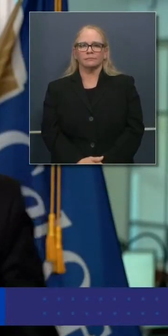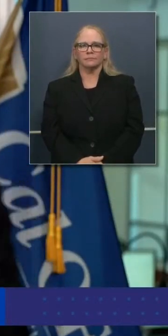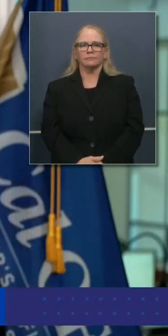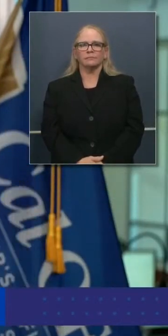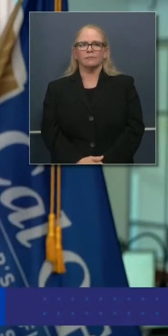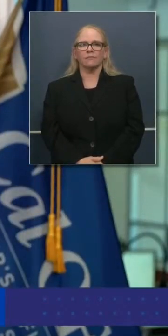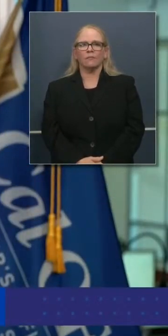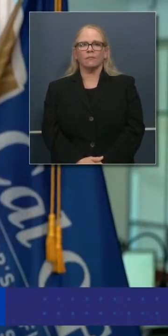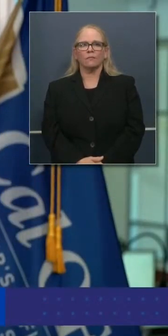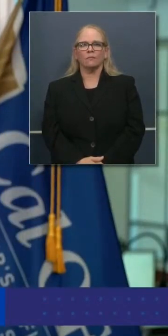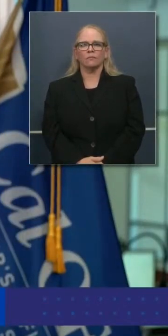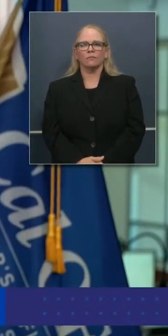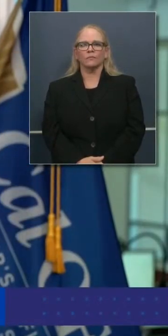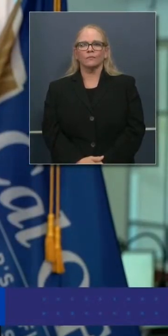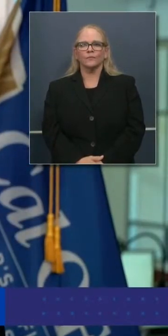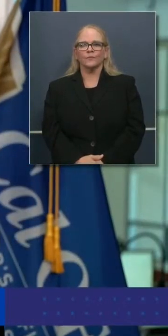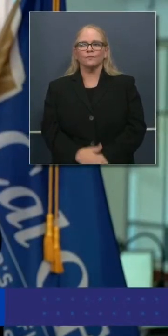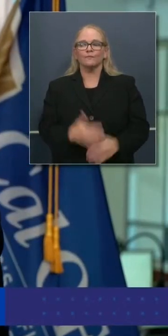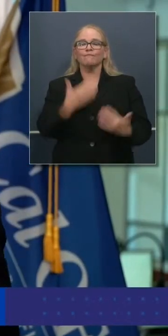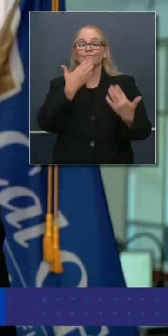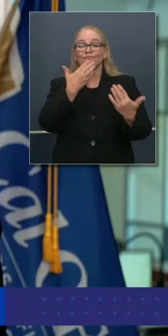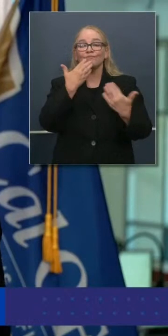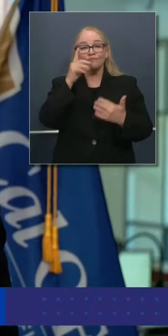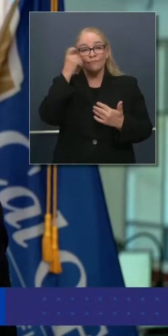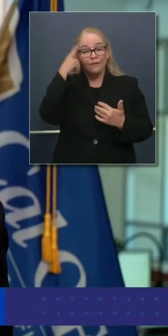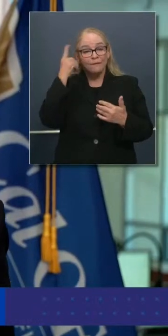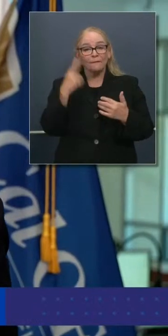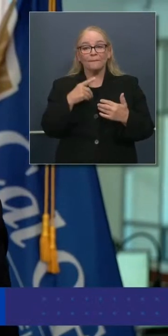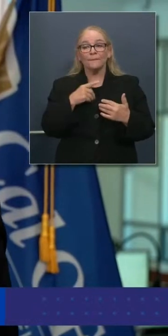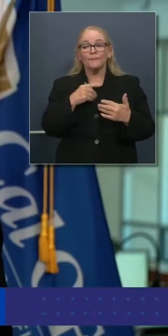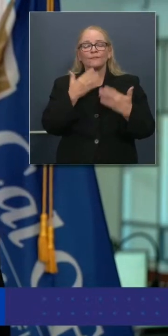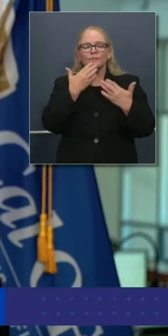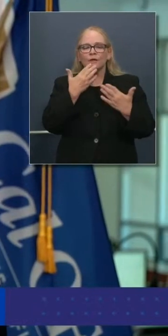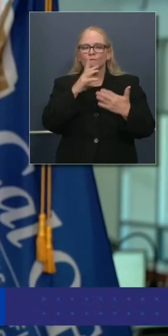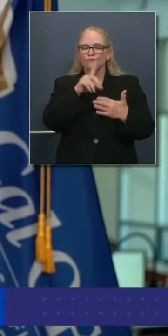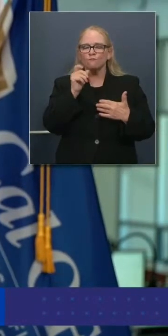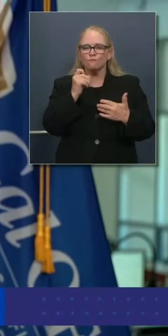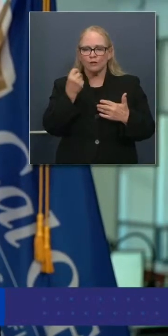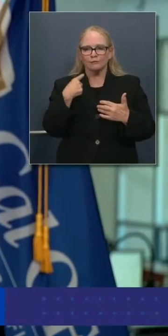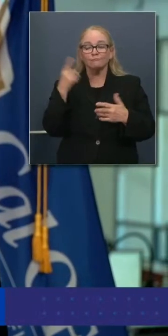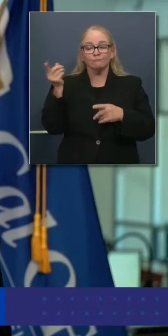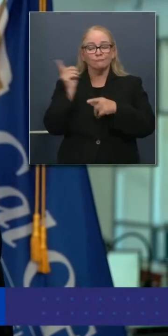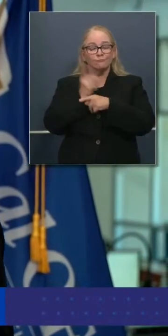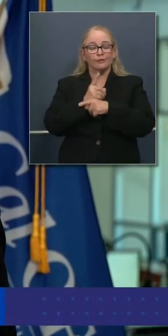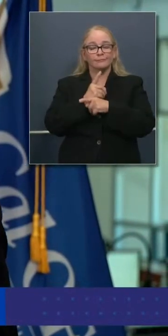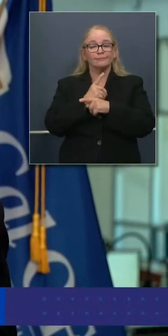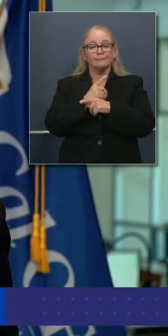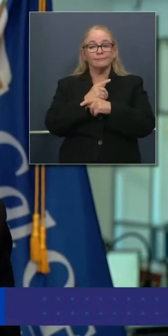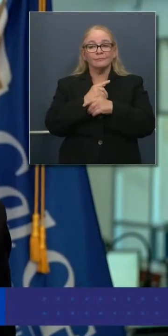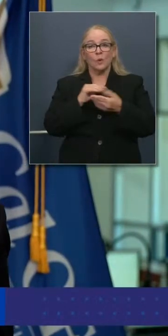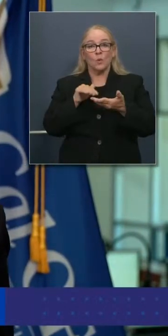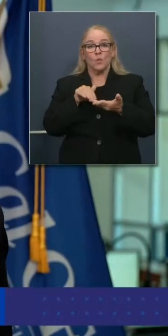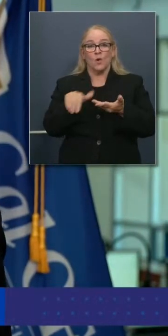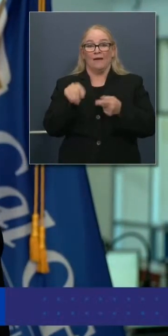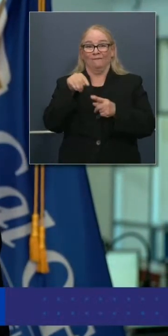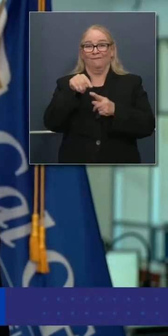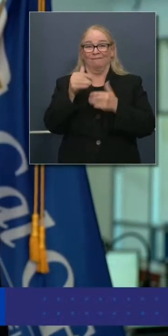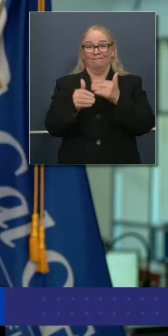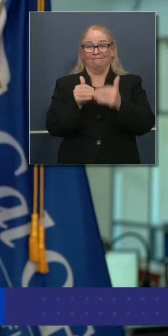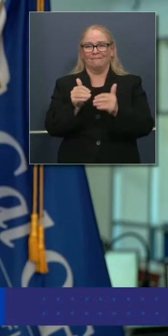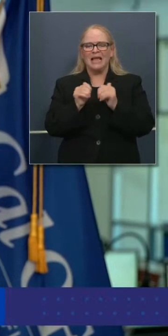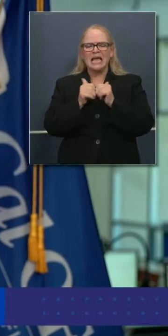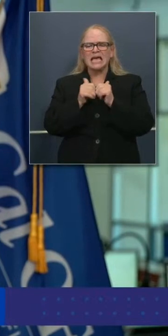Thank you, Governor, and thanks for the question. Indeed, as the Governor said, the waiver process really allows